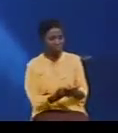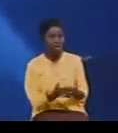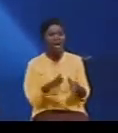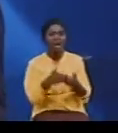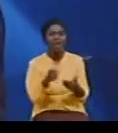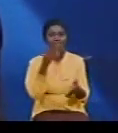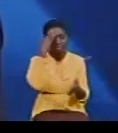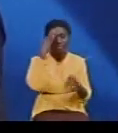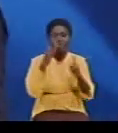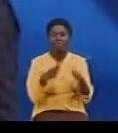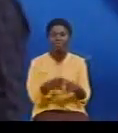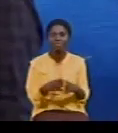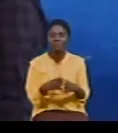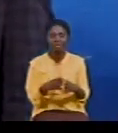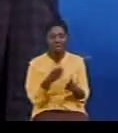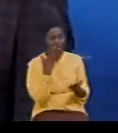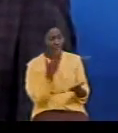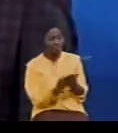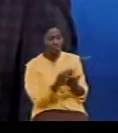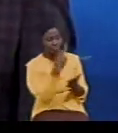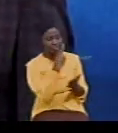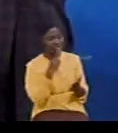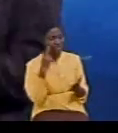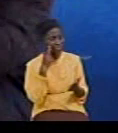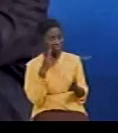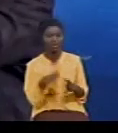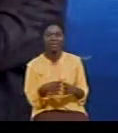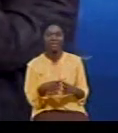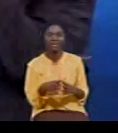good restaurant? You say, no,